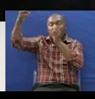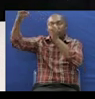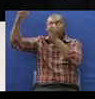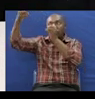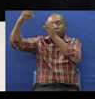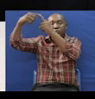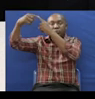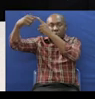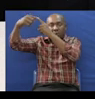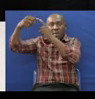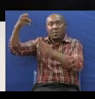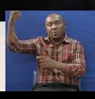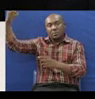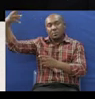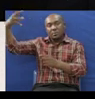lunar